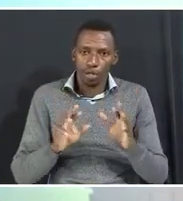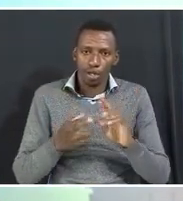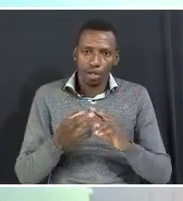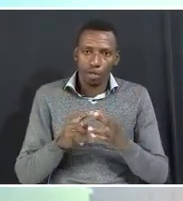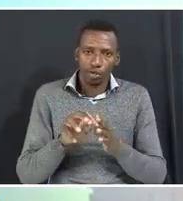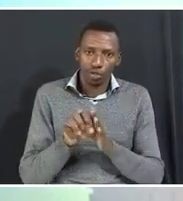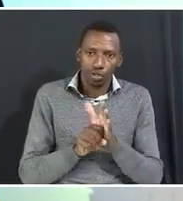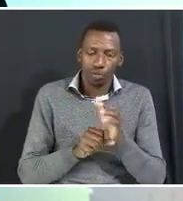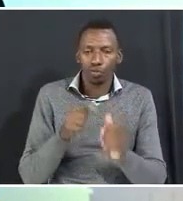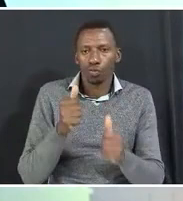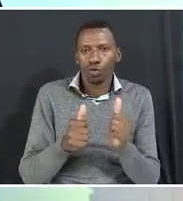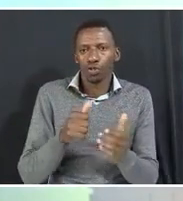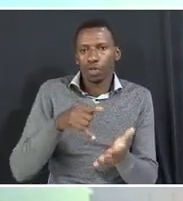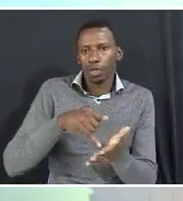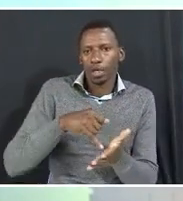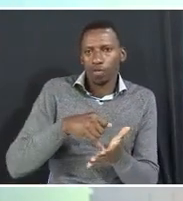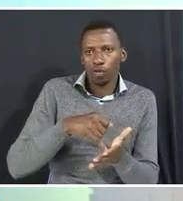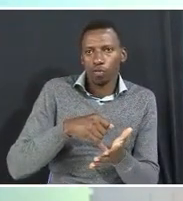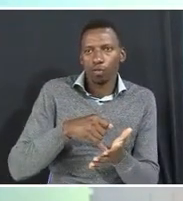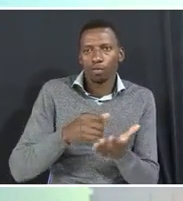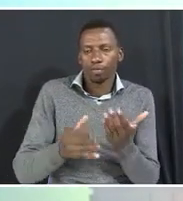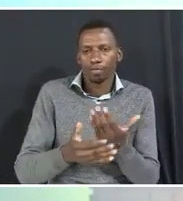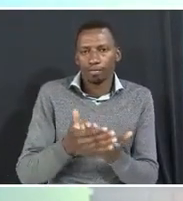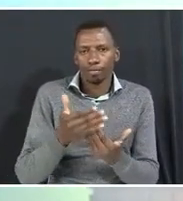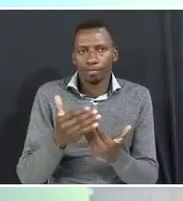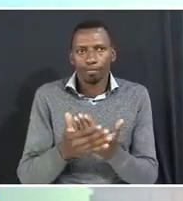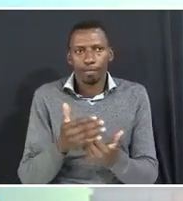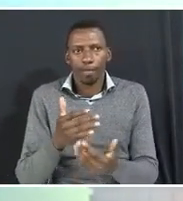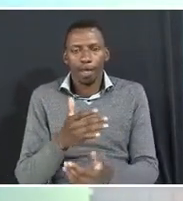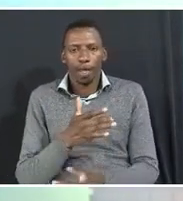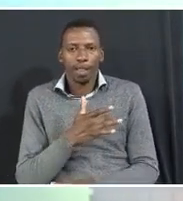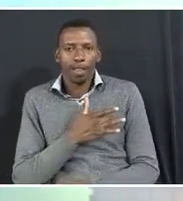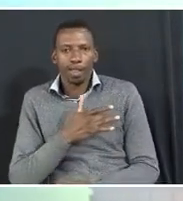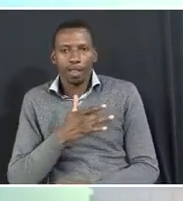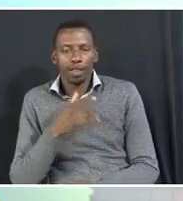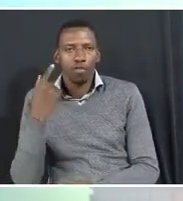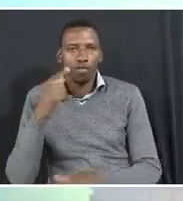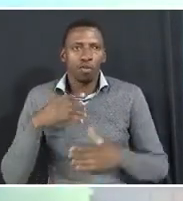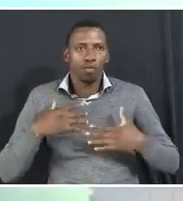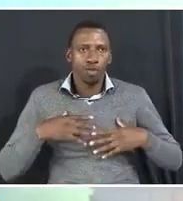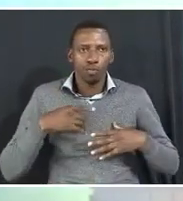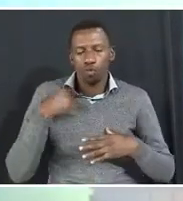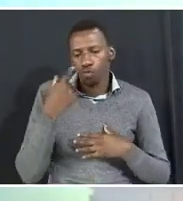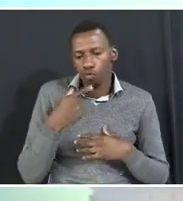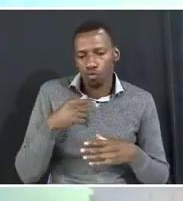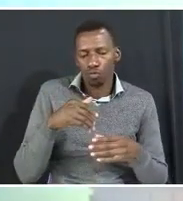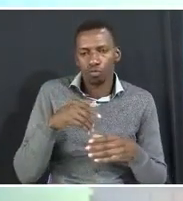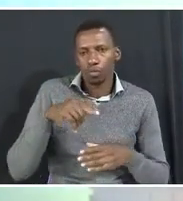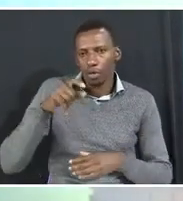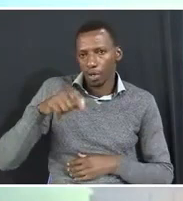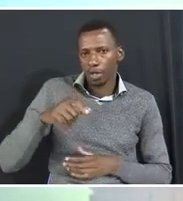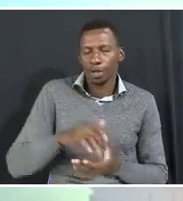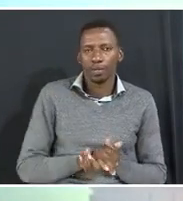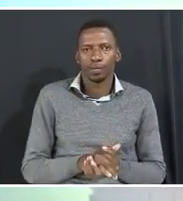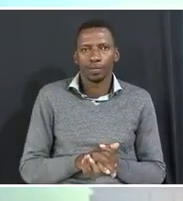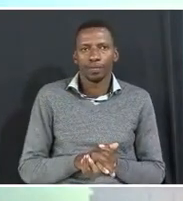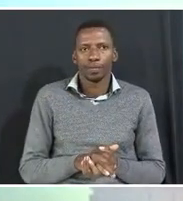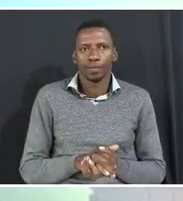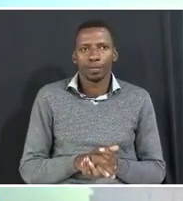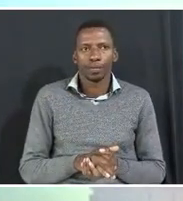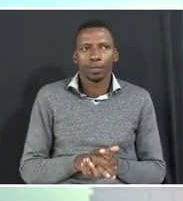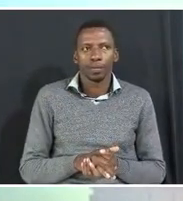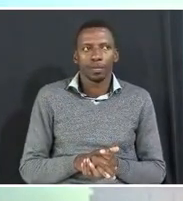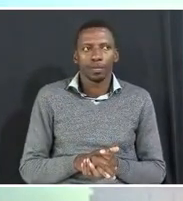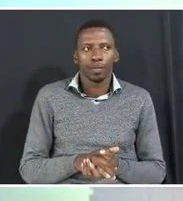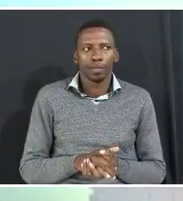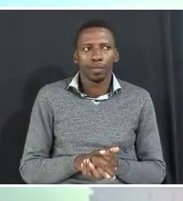involves genuine care and empathy for people who are in need? Can I